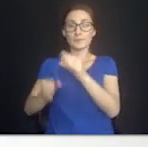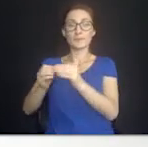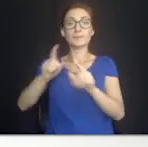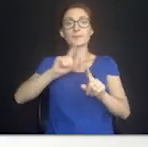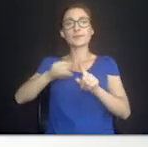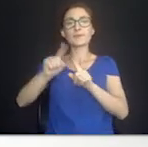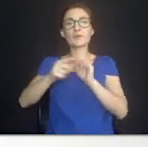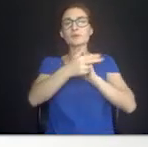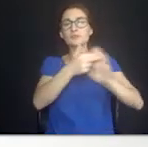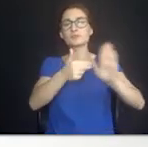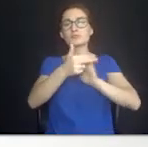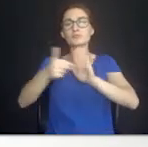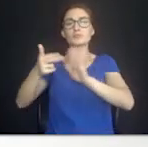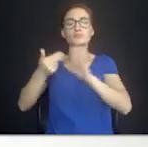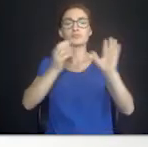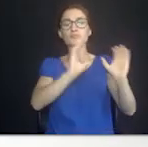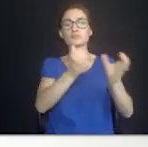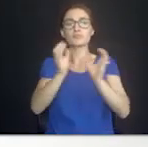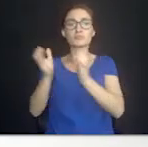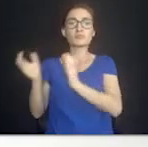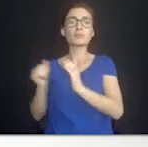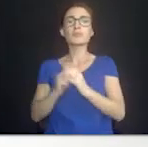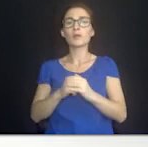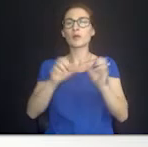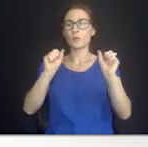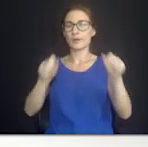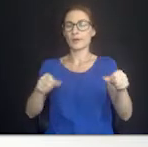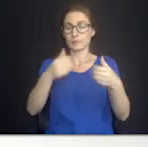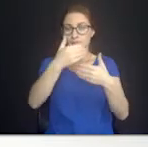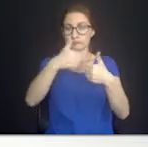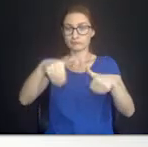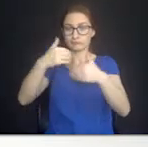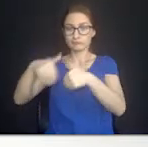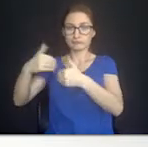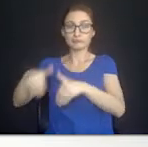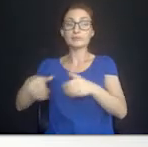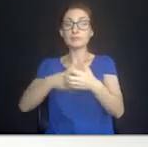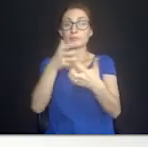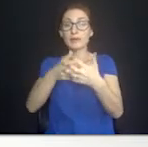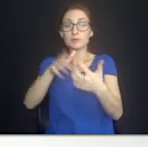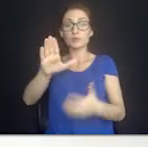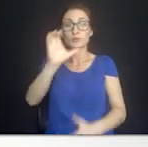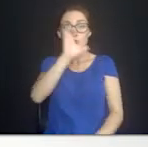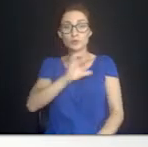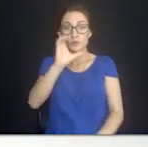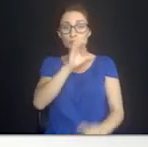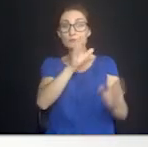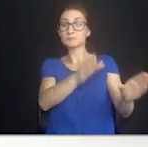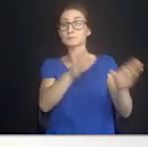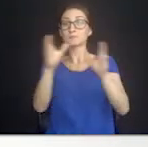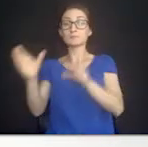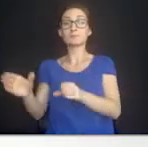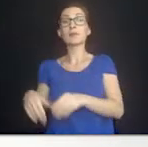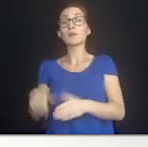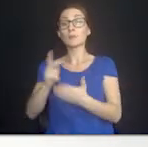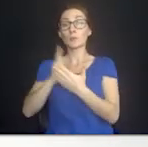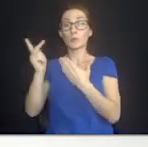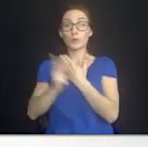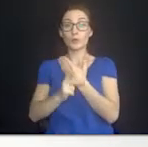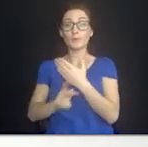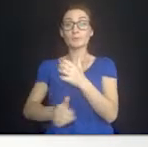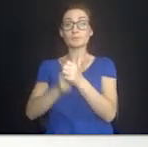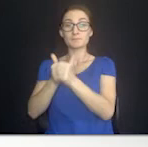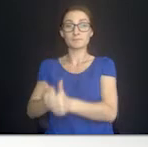base, so that way we could sort the information into what you are really looking for. And then we have programs